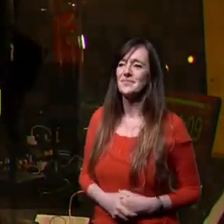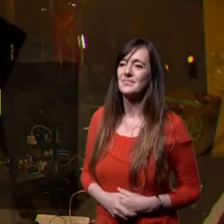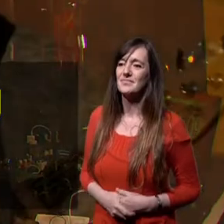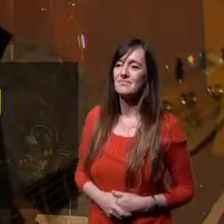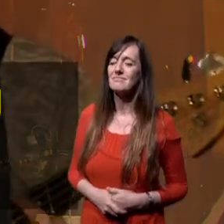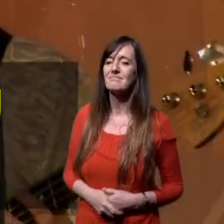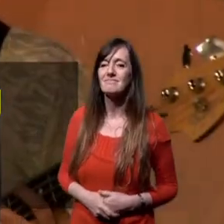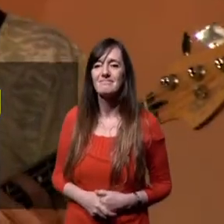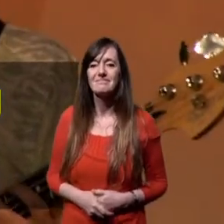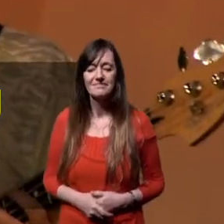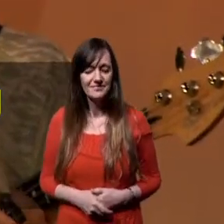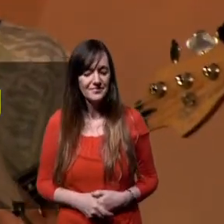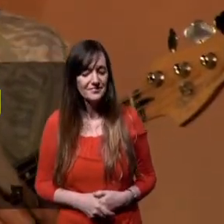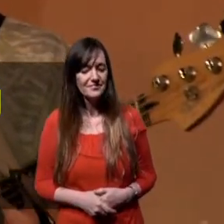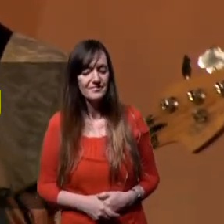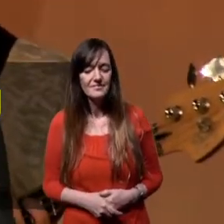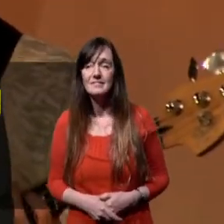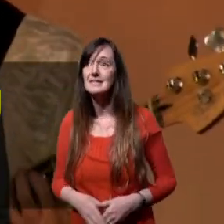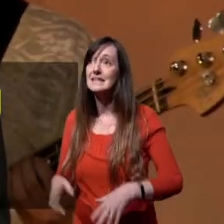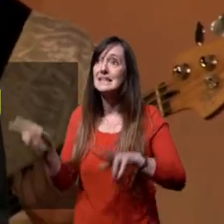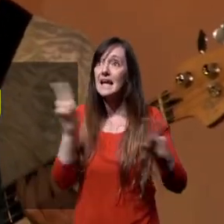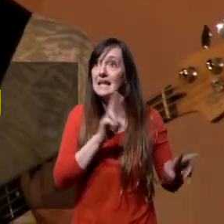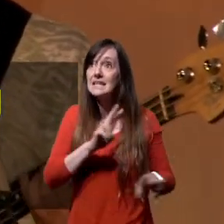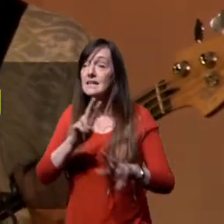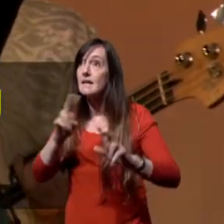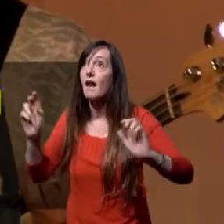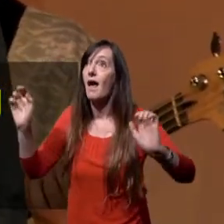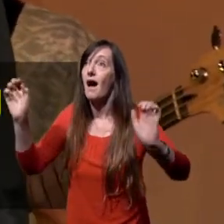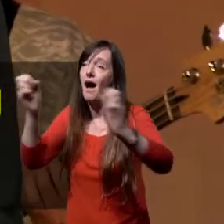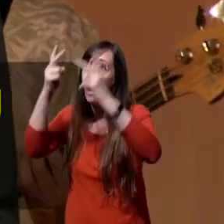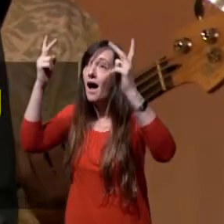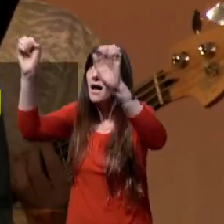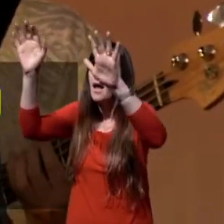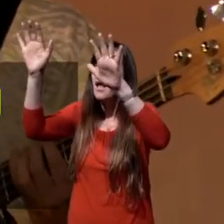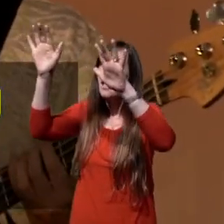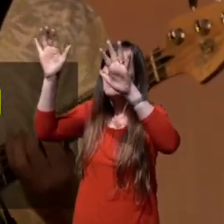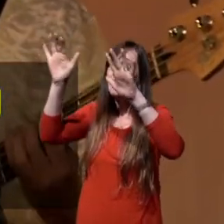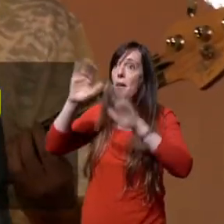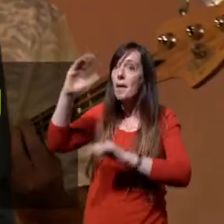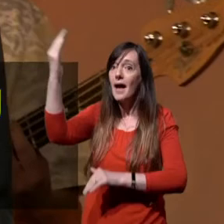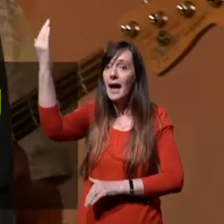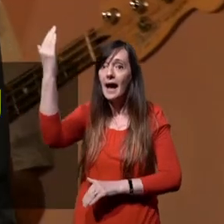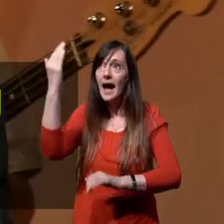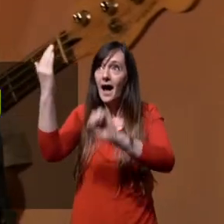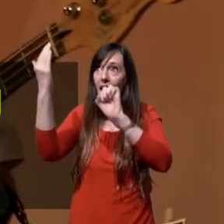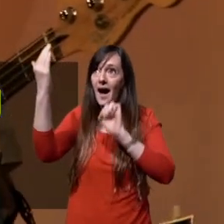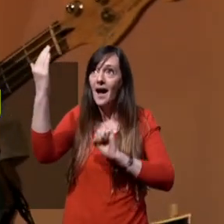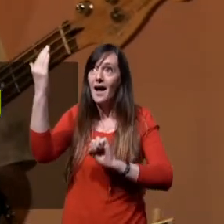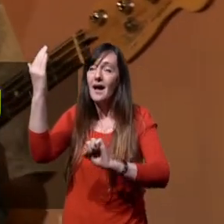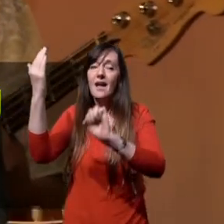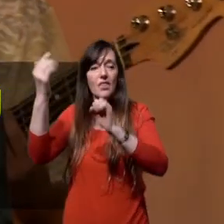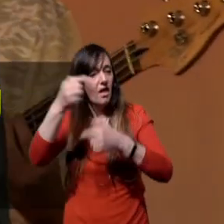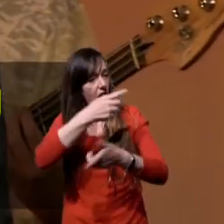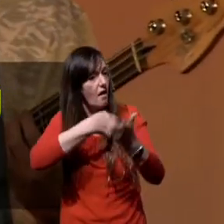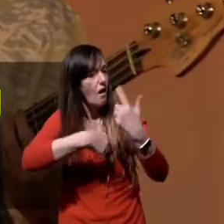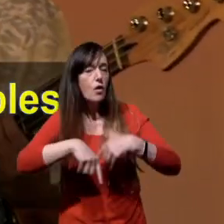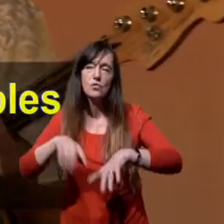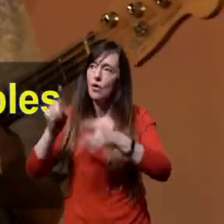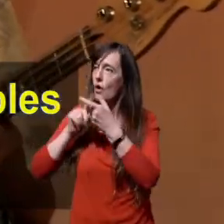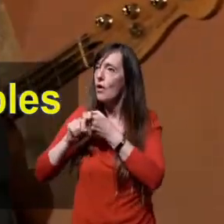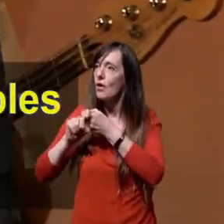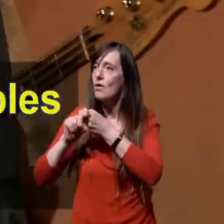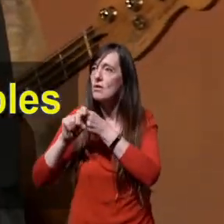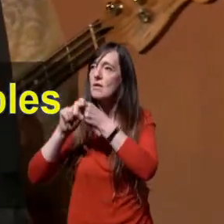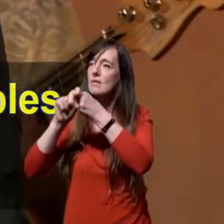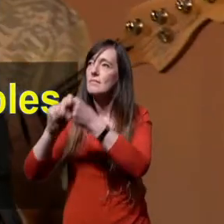Yes, I can see. And I can see a light that is coming for the heart that holds